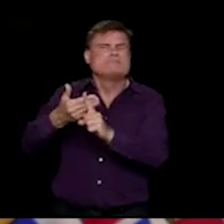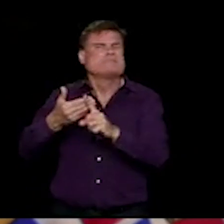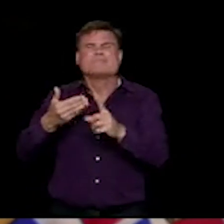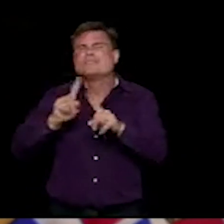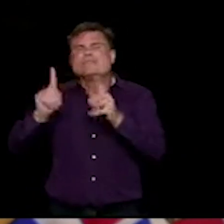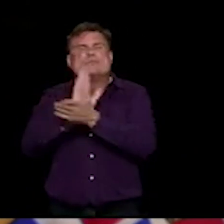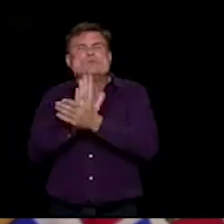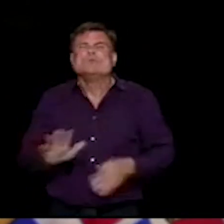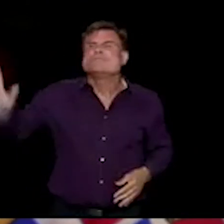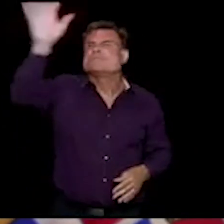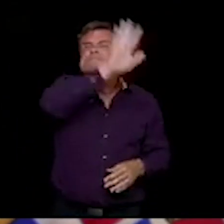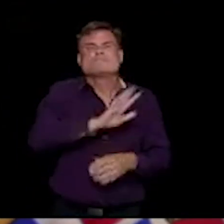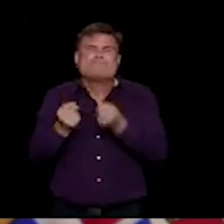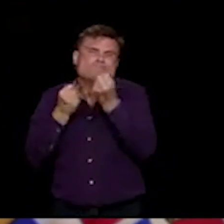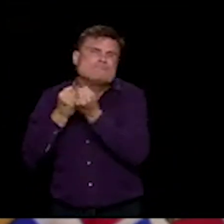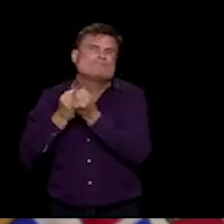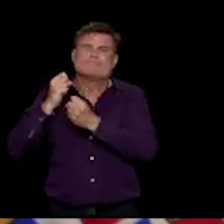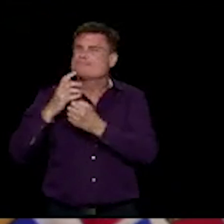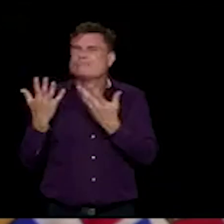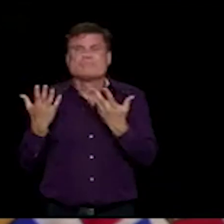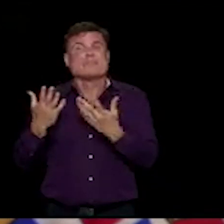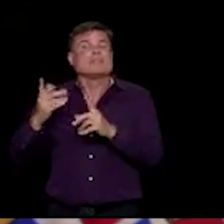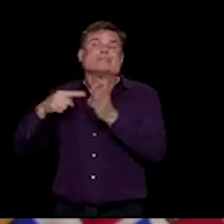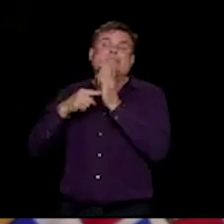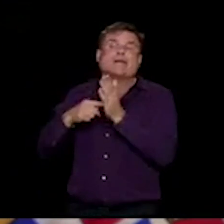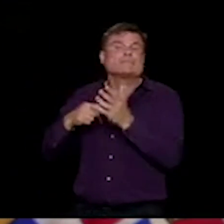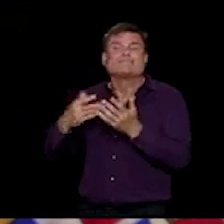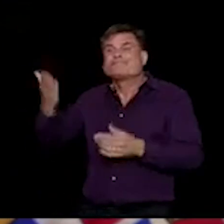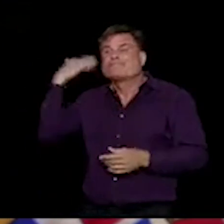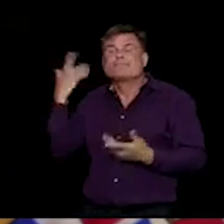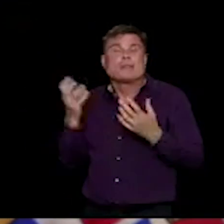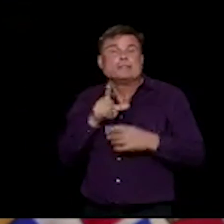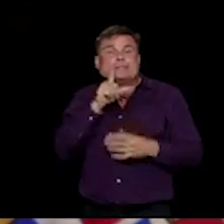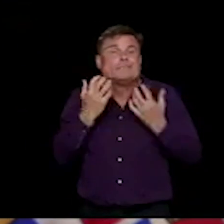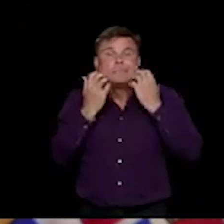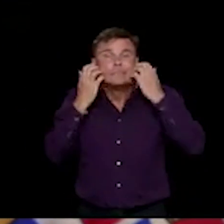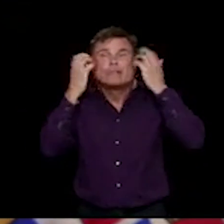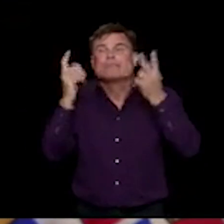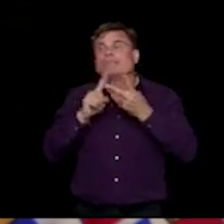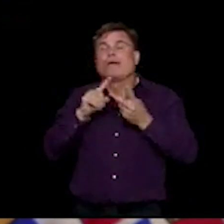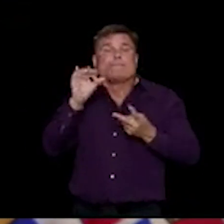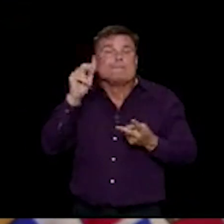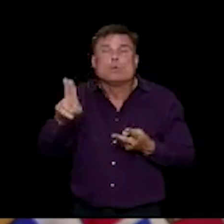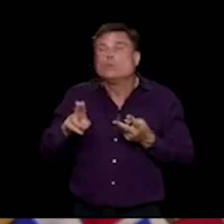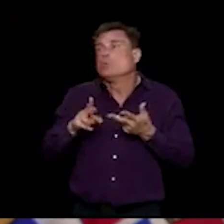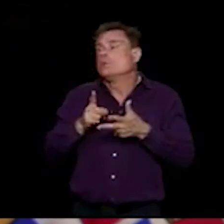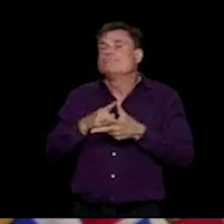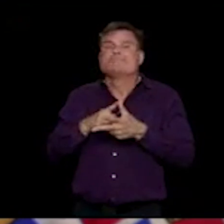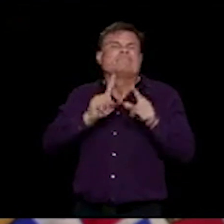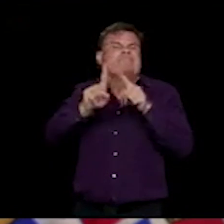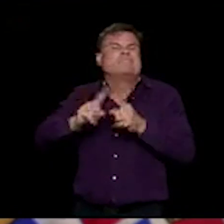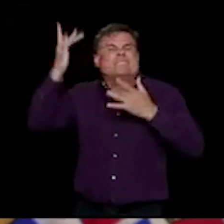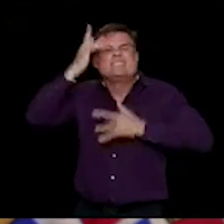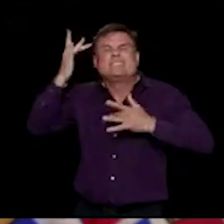or meningitis outbreaks, whether it's the pandemic of influenza we had, or now COVID. And these are the important things